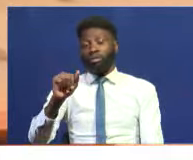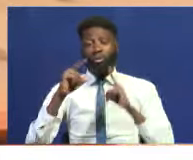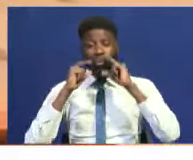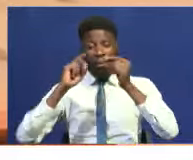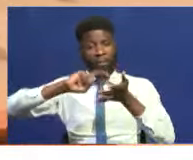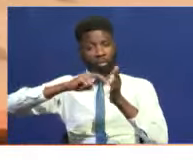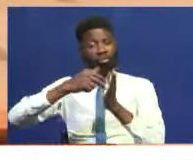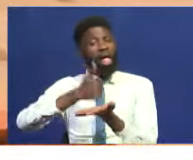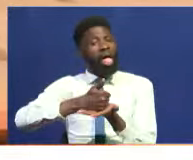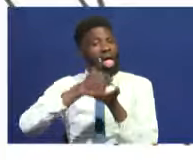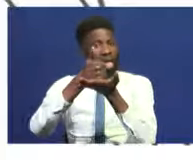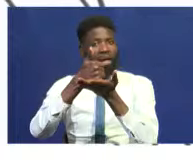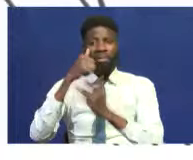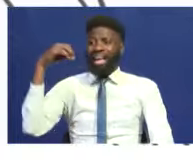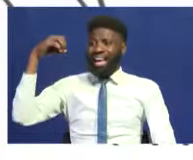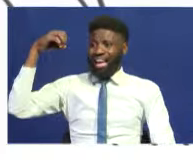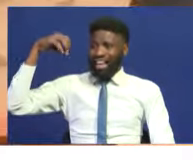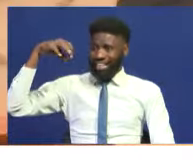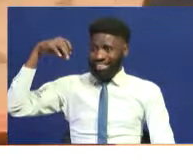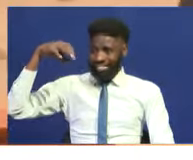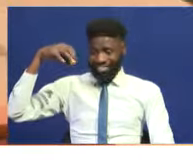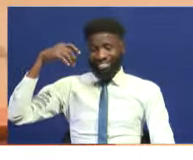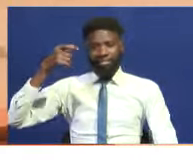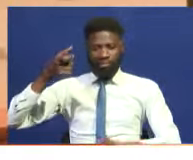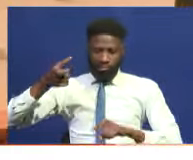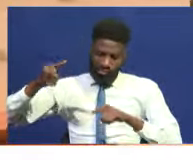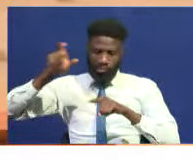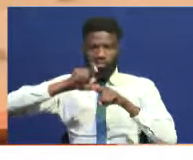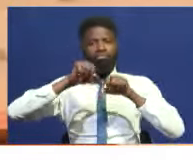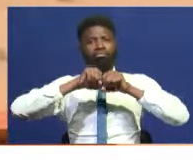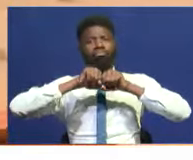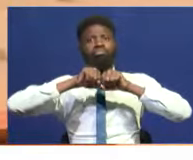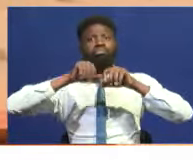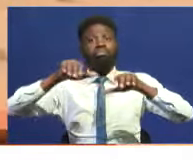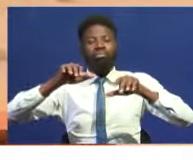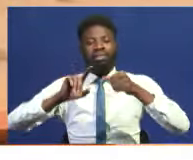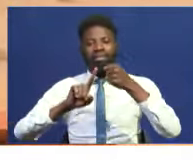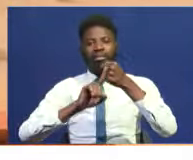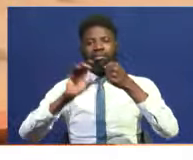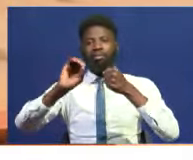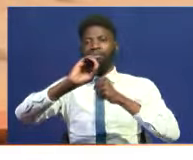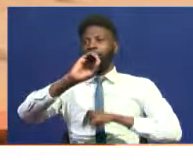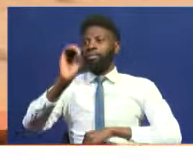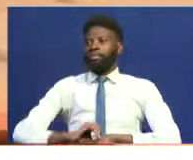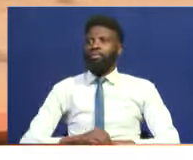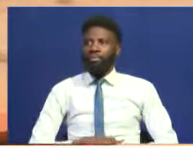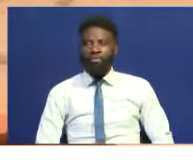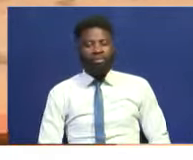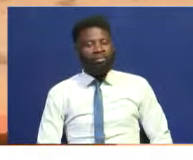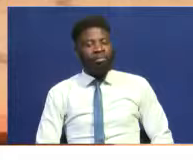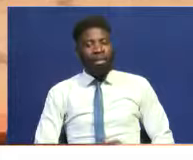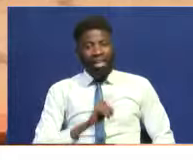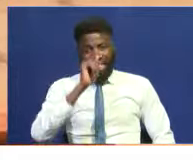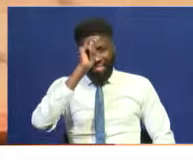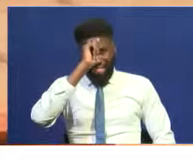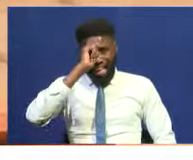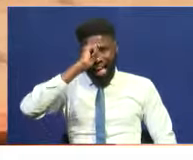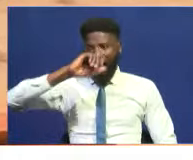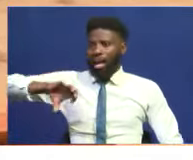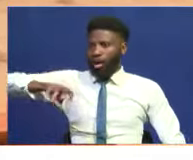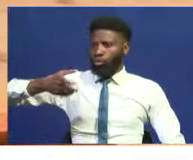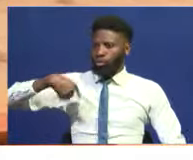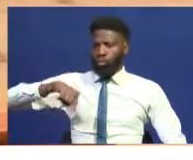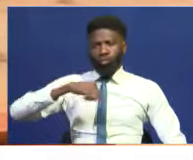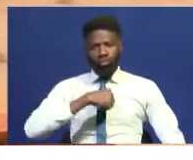in the area to 60%. Tharaka Nithi County, where we have been and we have started the projects